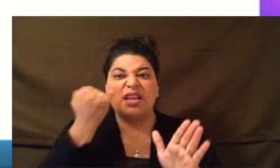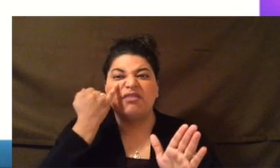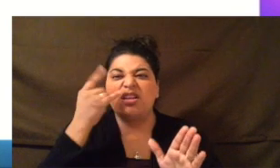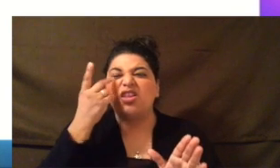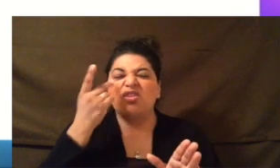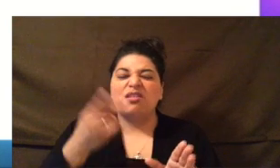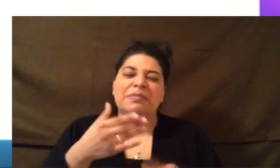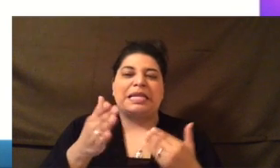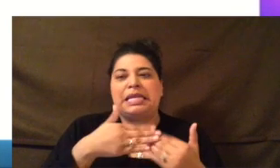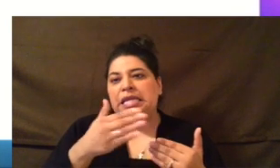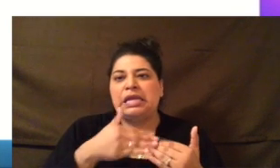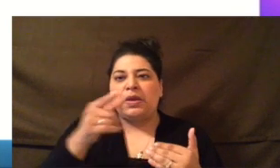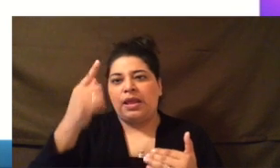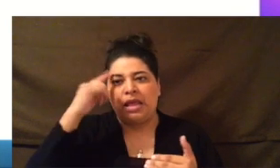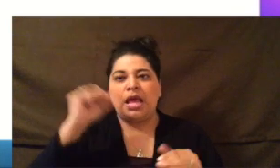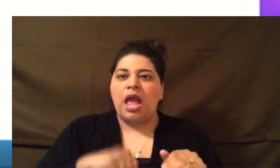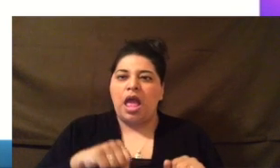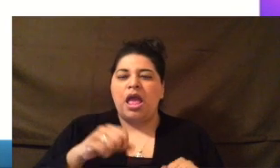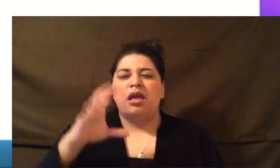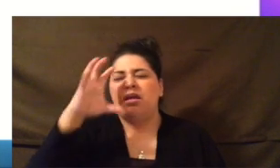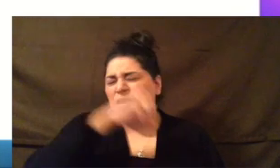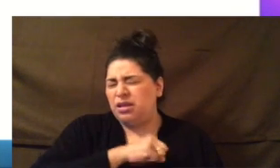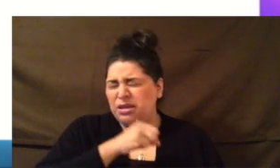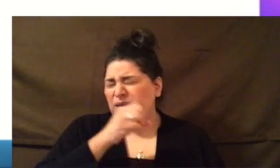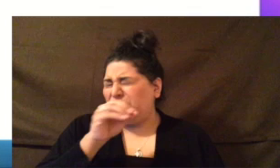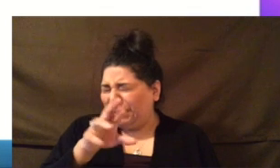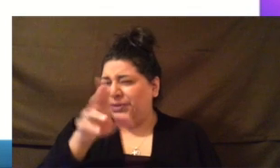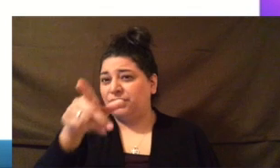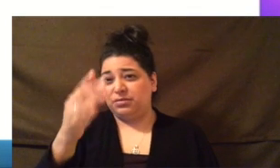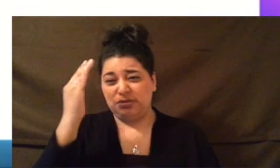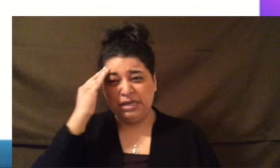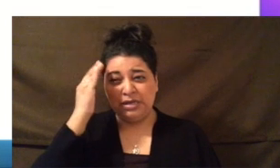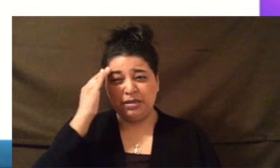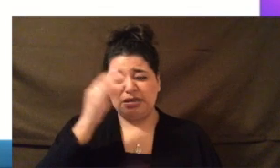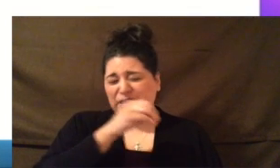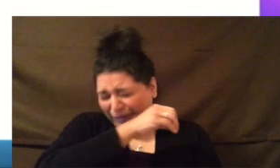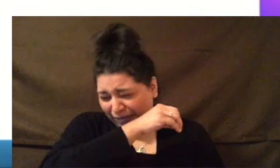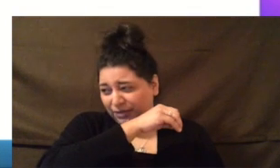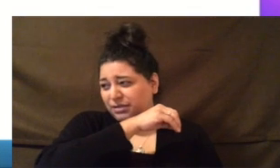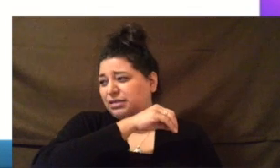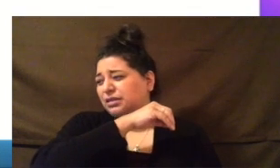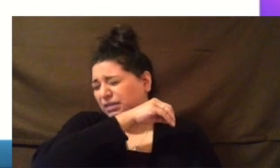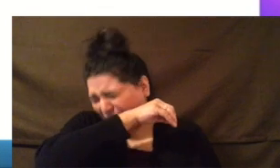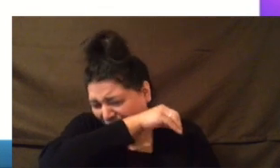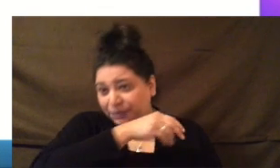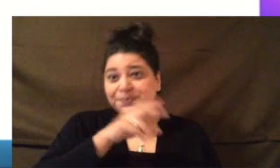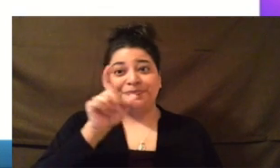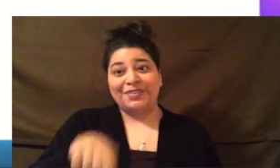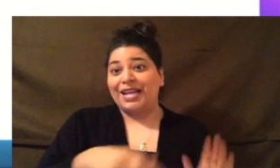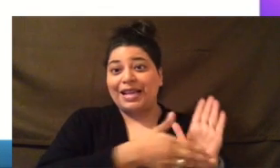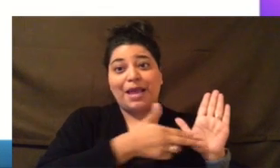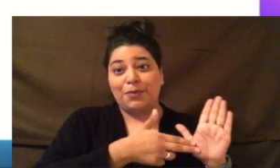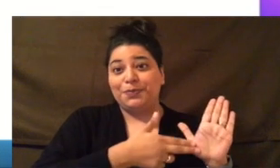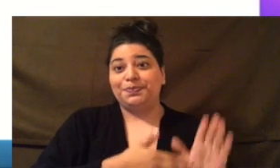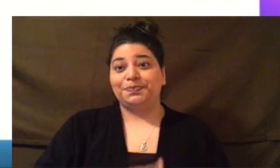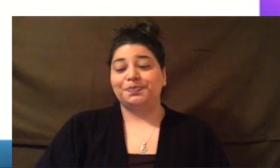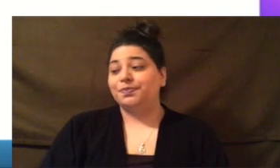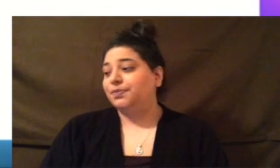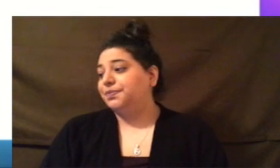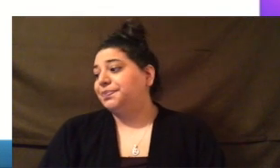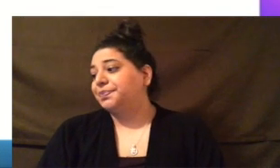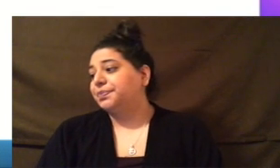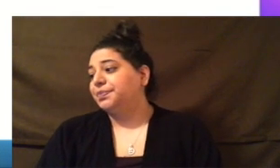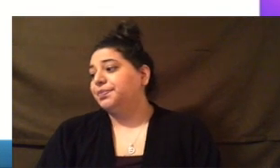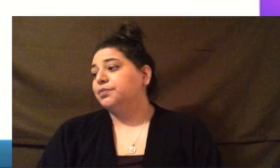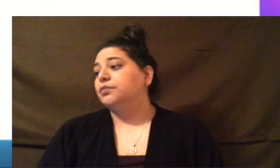to label. Even if it looks easy and you think that you can just guess it or you think that you know it, do yourself a favor and just label